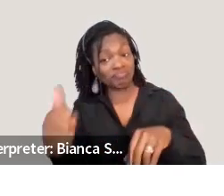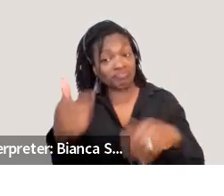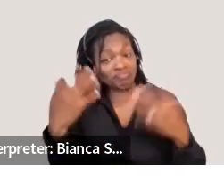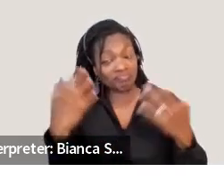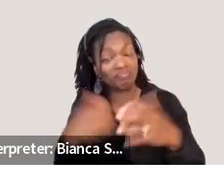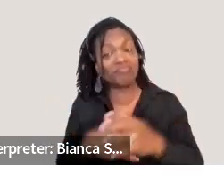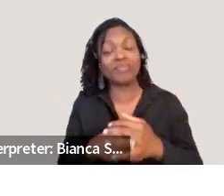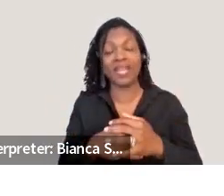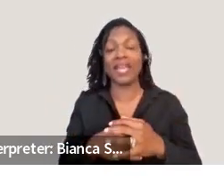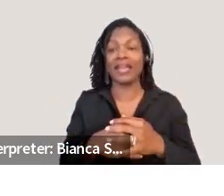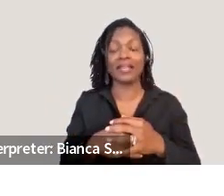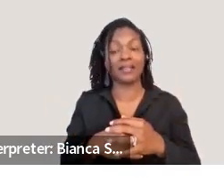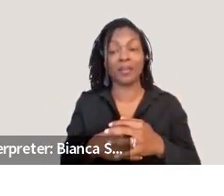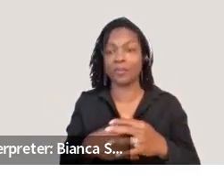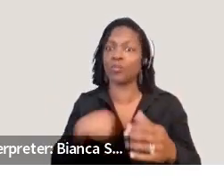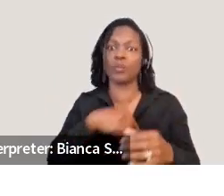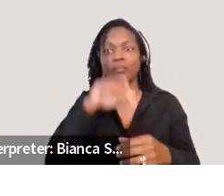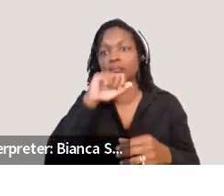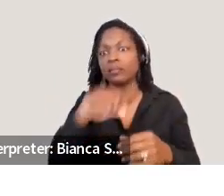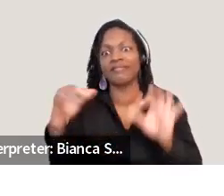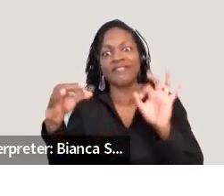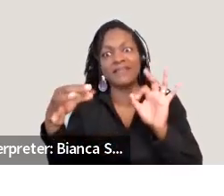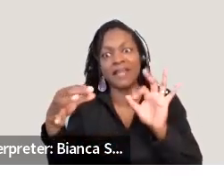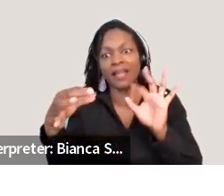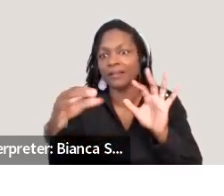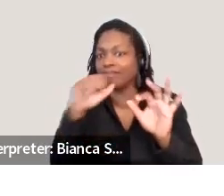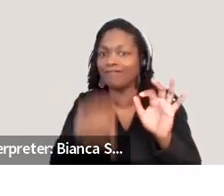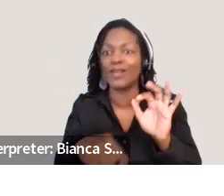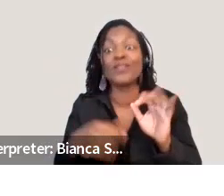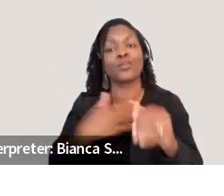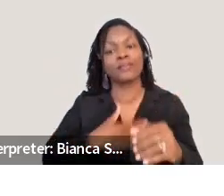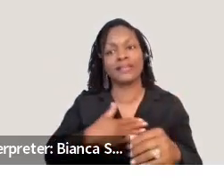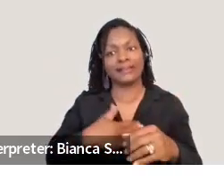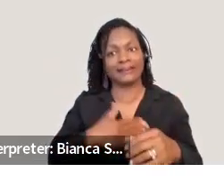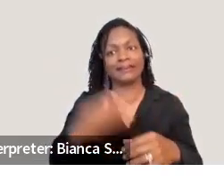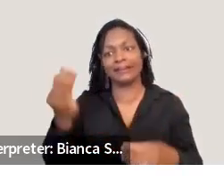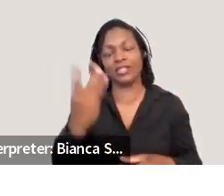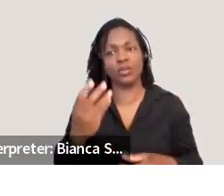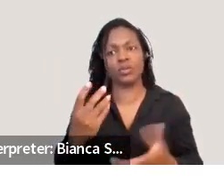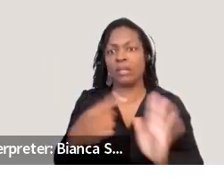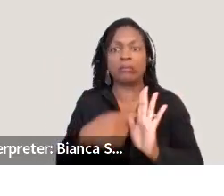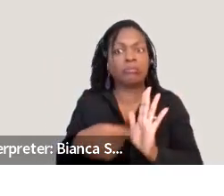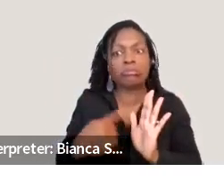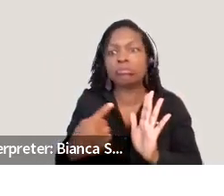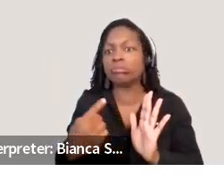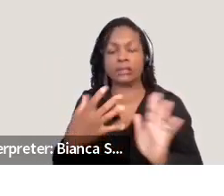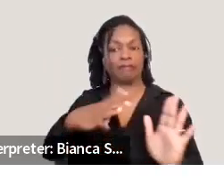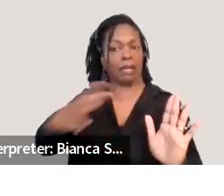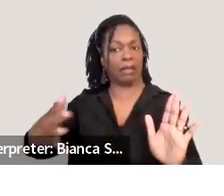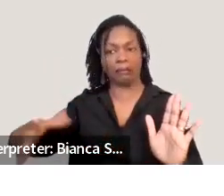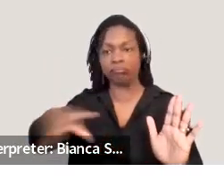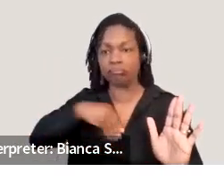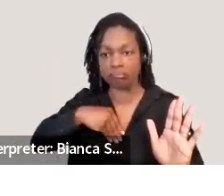feedback. So even if it's critical feedback, we're always trying to make this better. So please, if